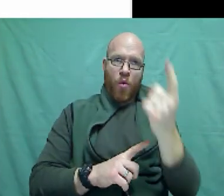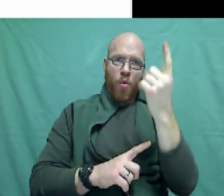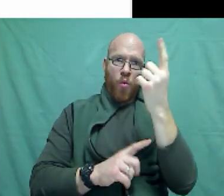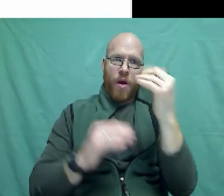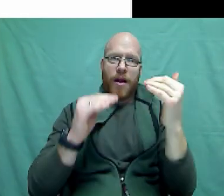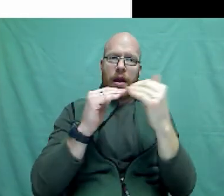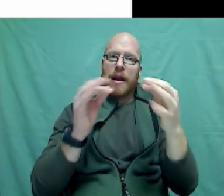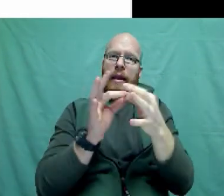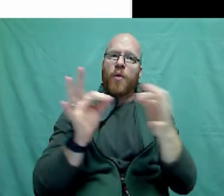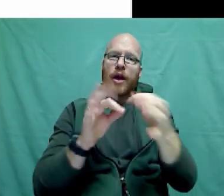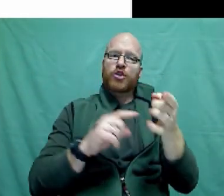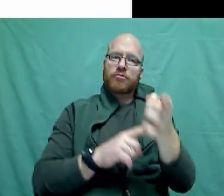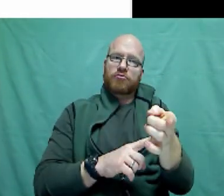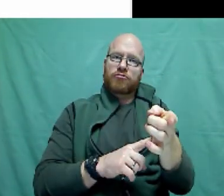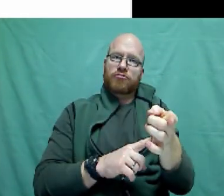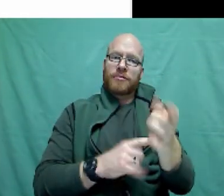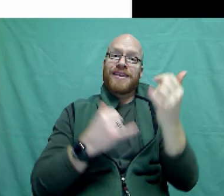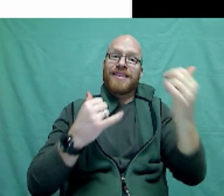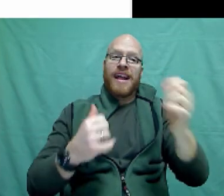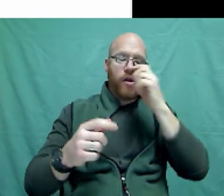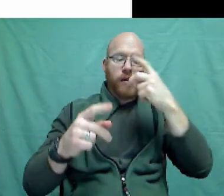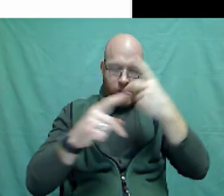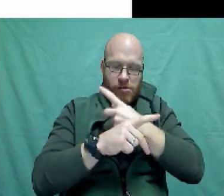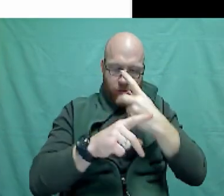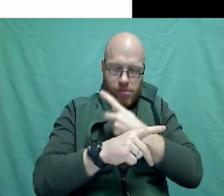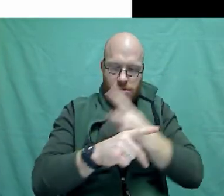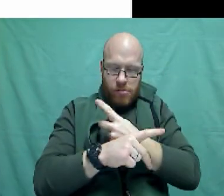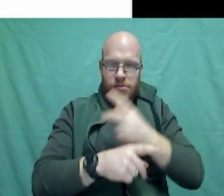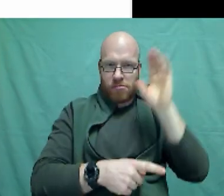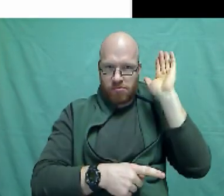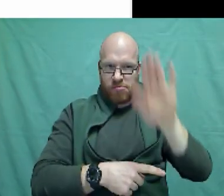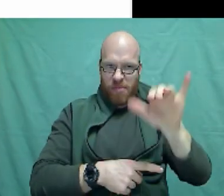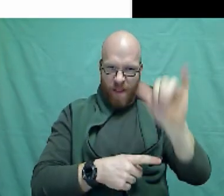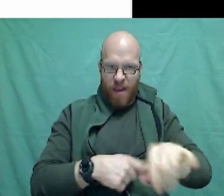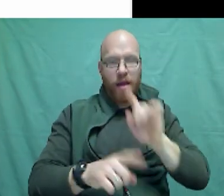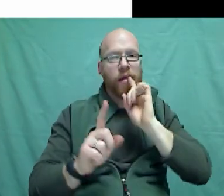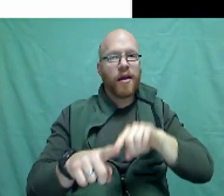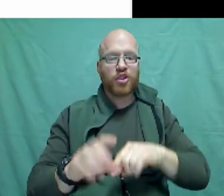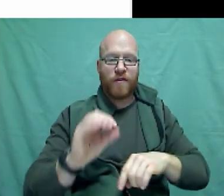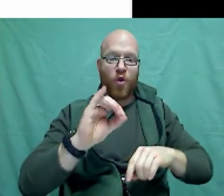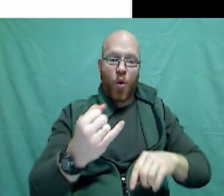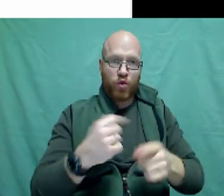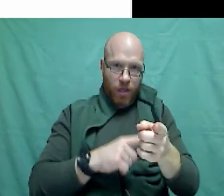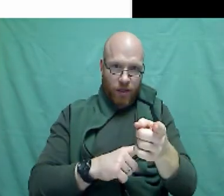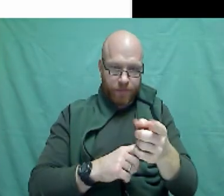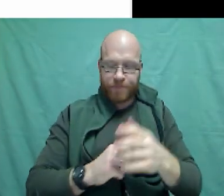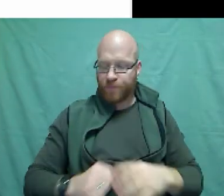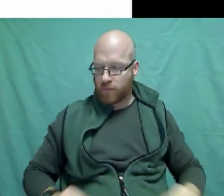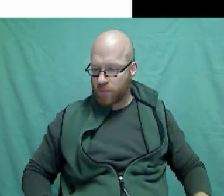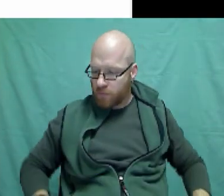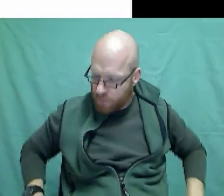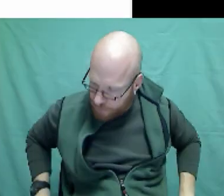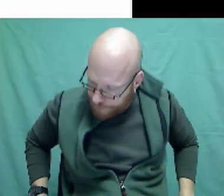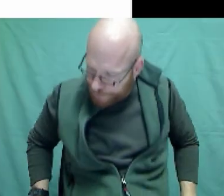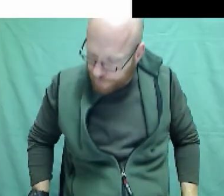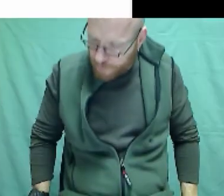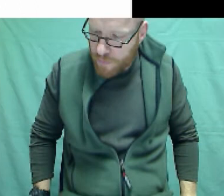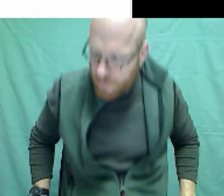one equation. I can solve this equation. We can figure this out and find out how many orange juice bottles we actually have.